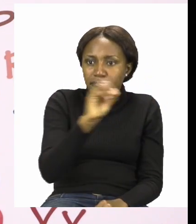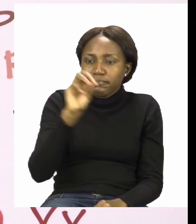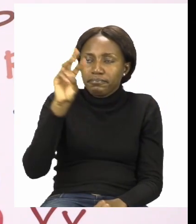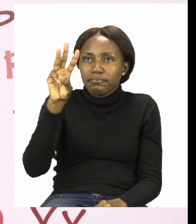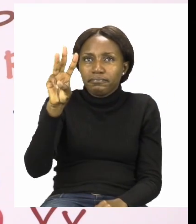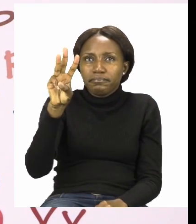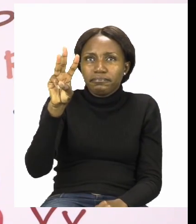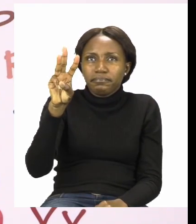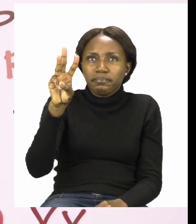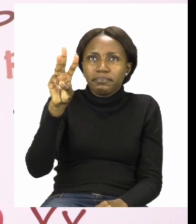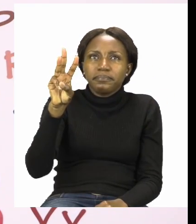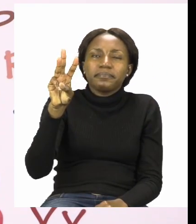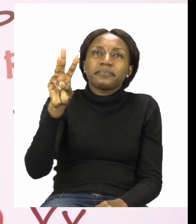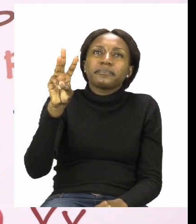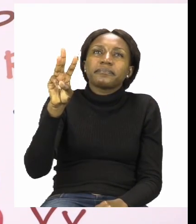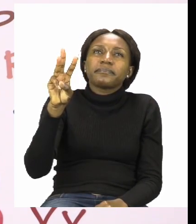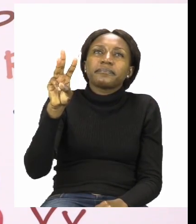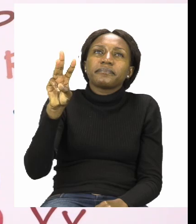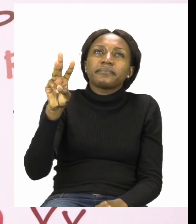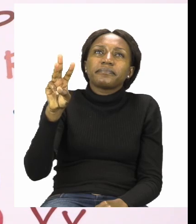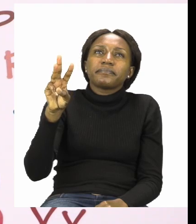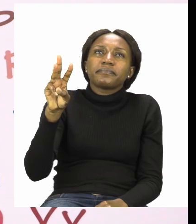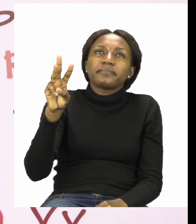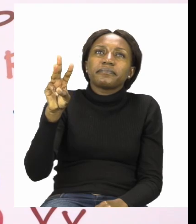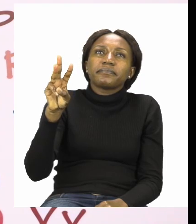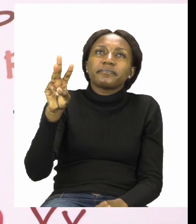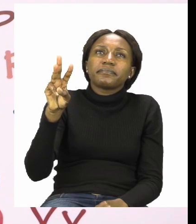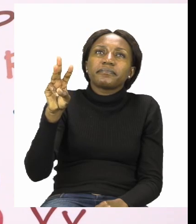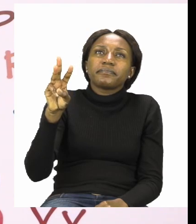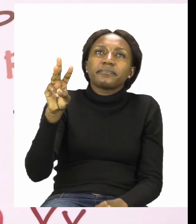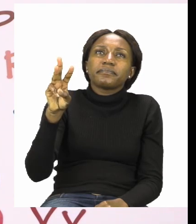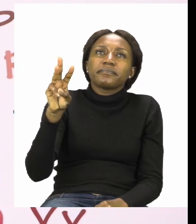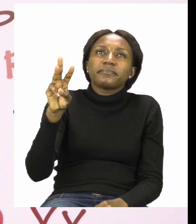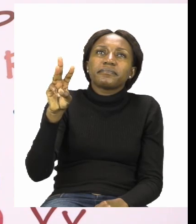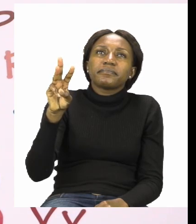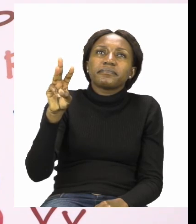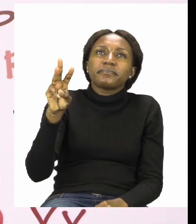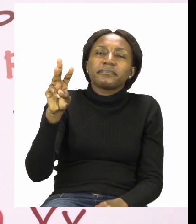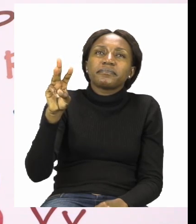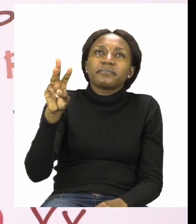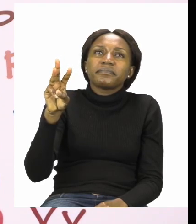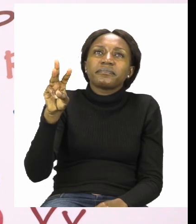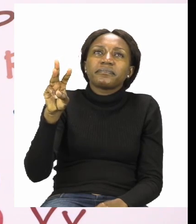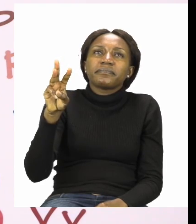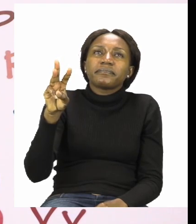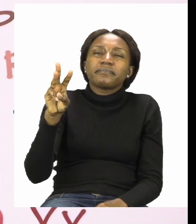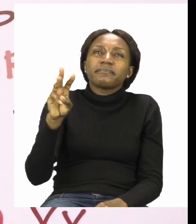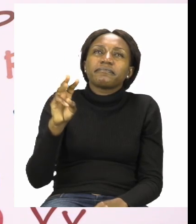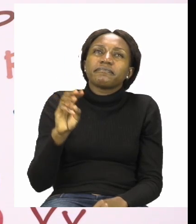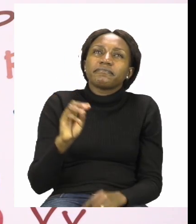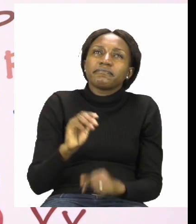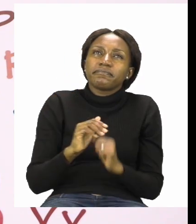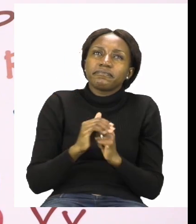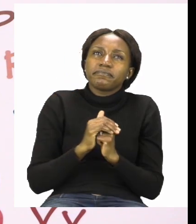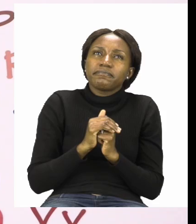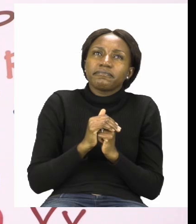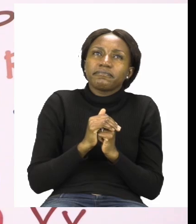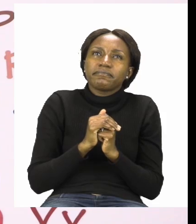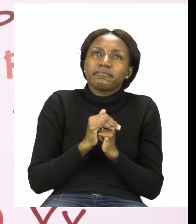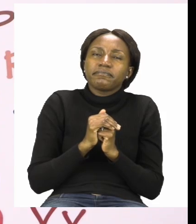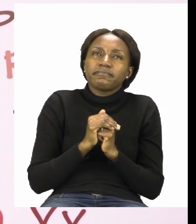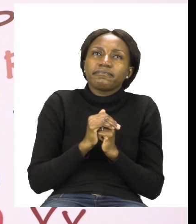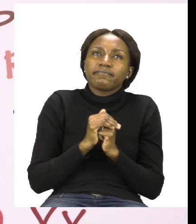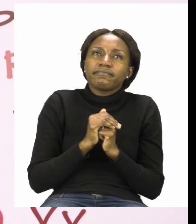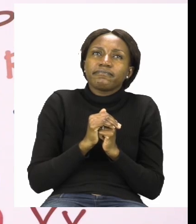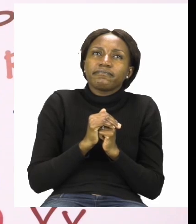3. So instead of now looking for the smaller number by counting and saying the first one we get to is the one that is